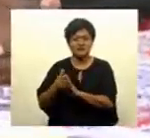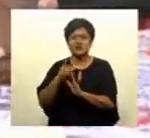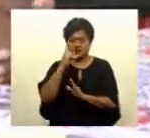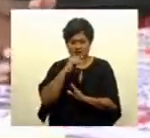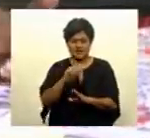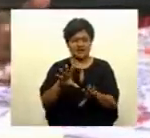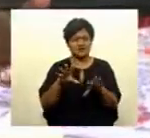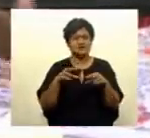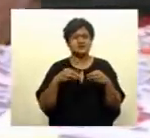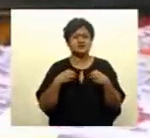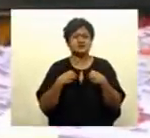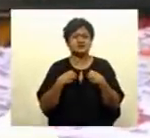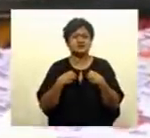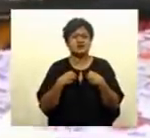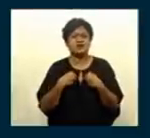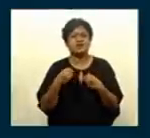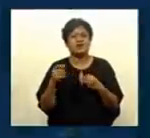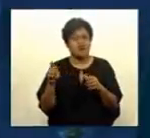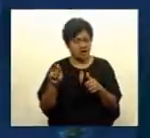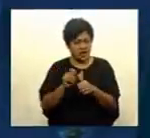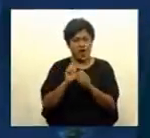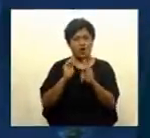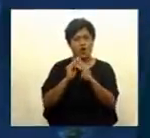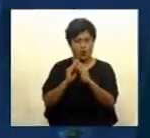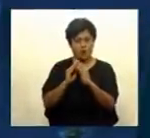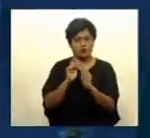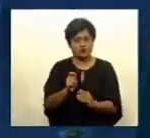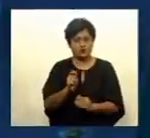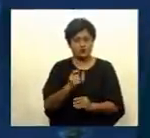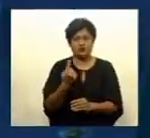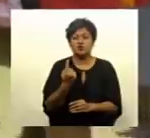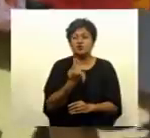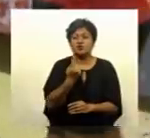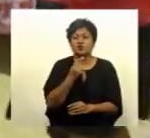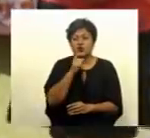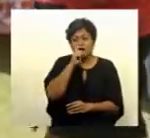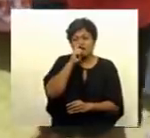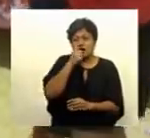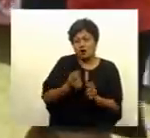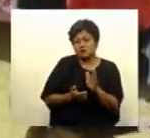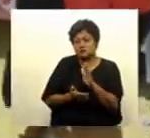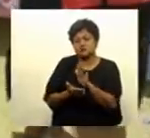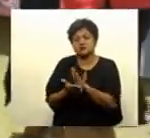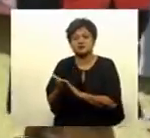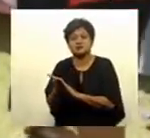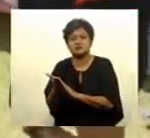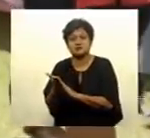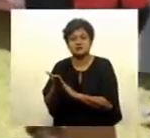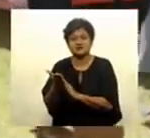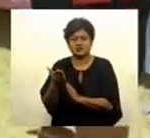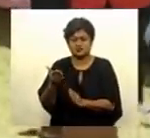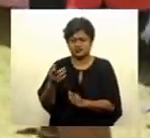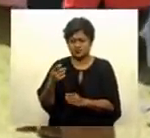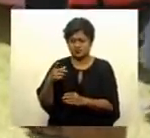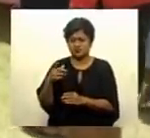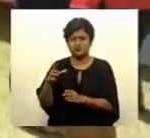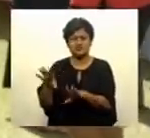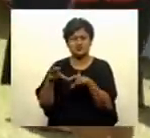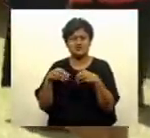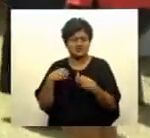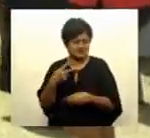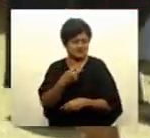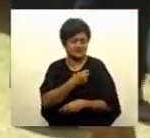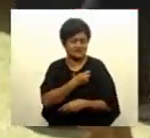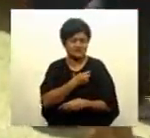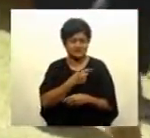at their homes. Those who are not able to come to the vaccination sites, our mobile team can